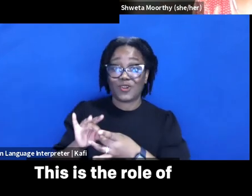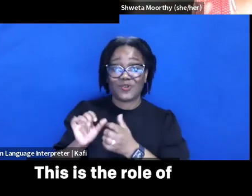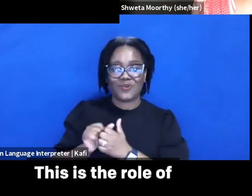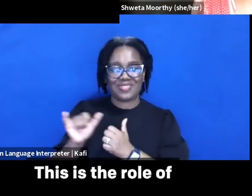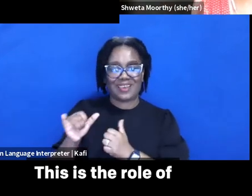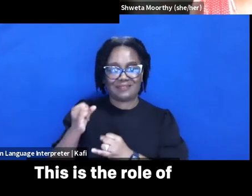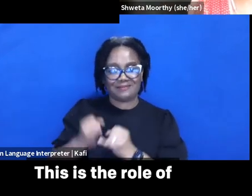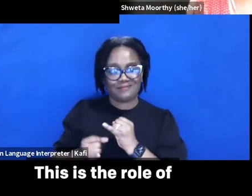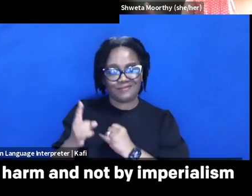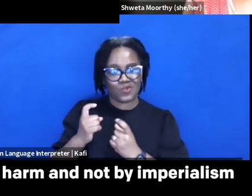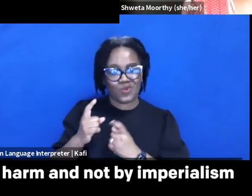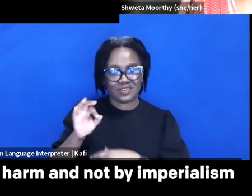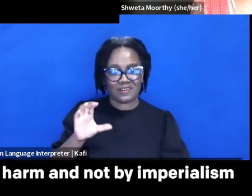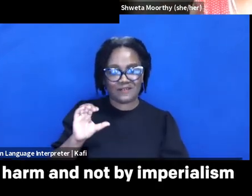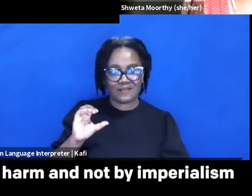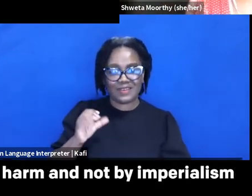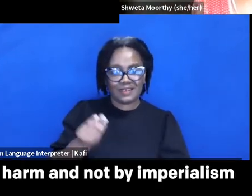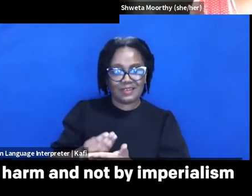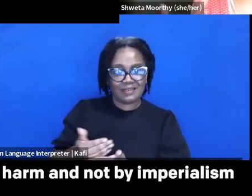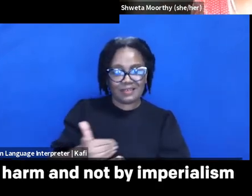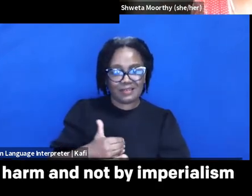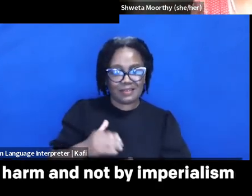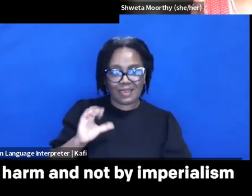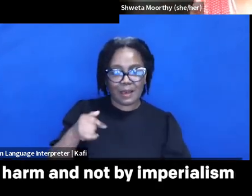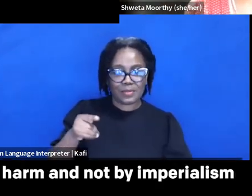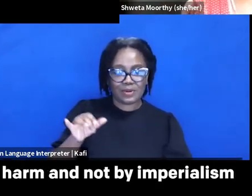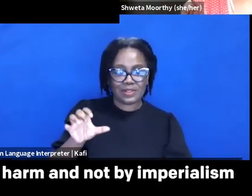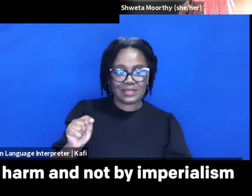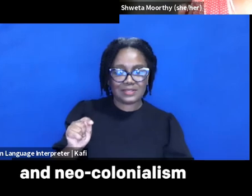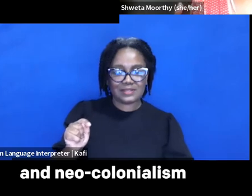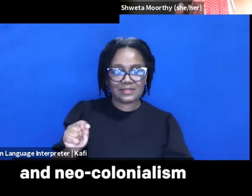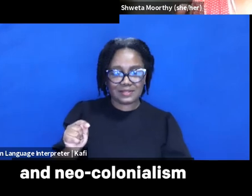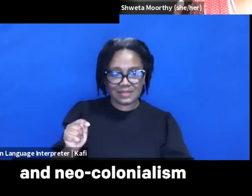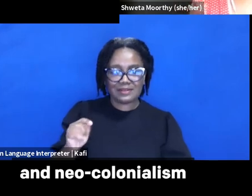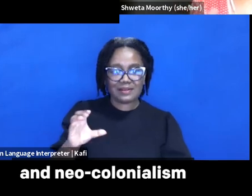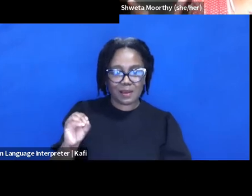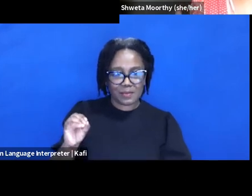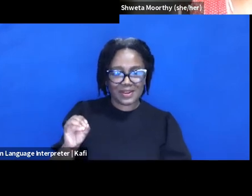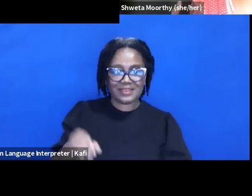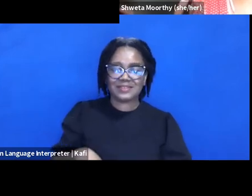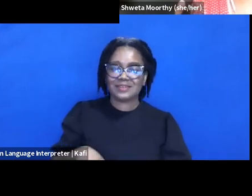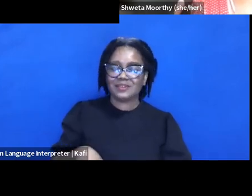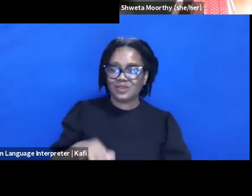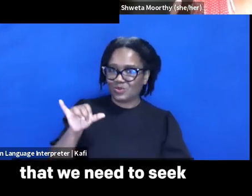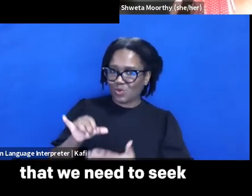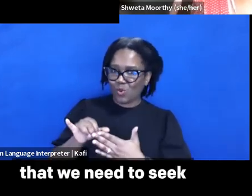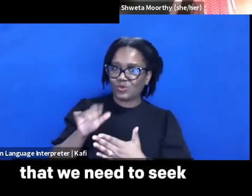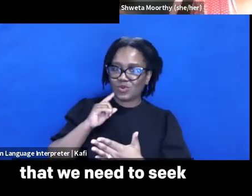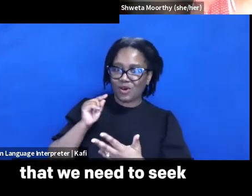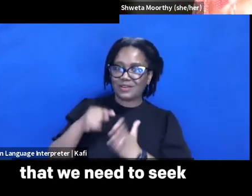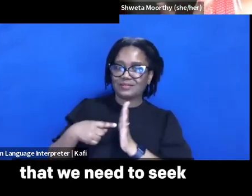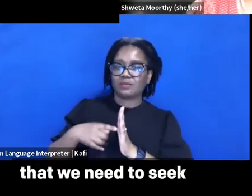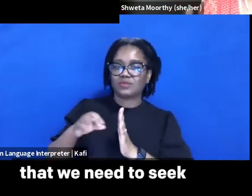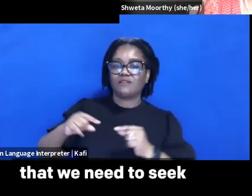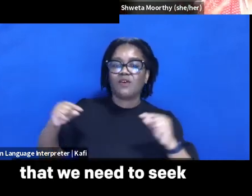the role of the harm enacted by imperialism and neocolonialism that